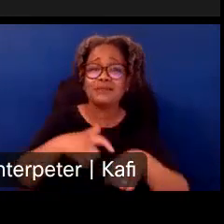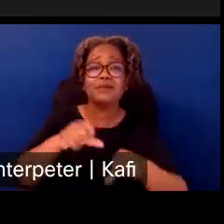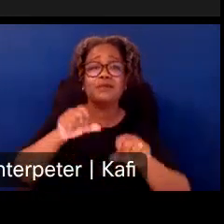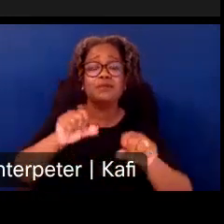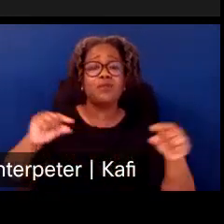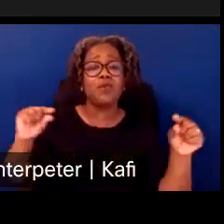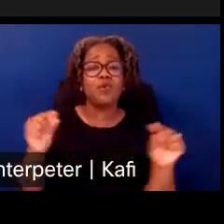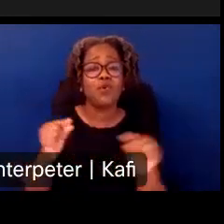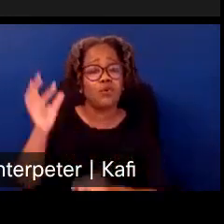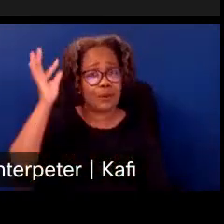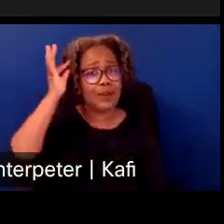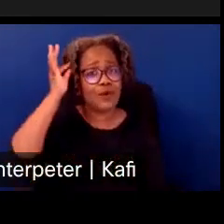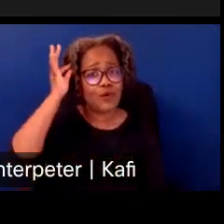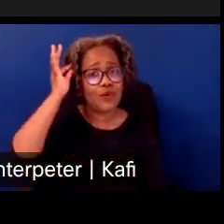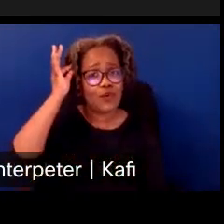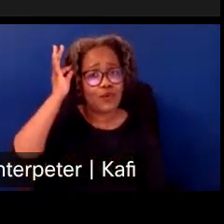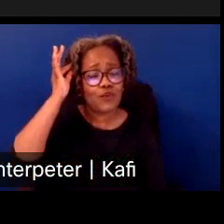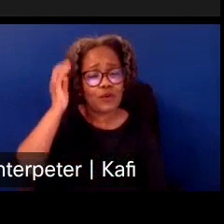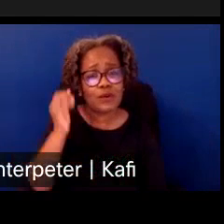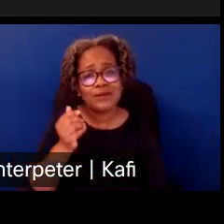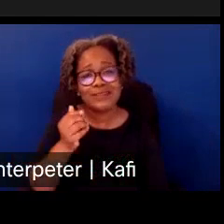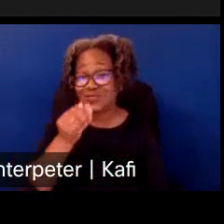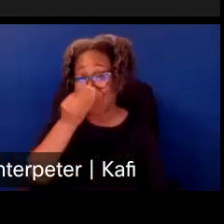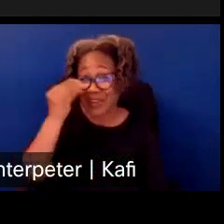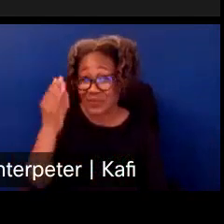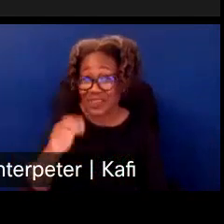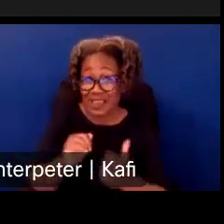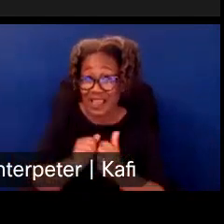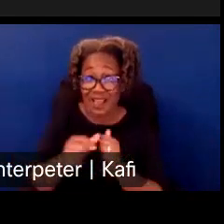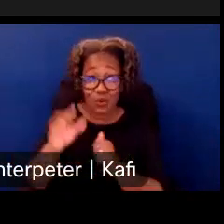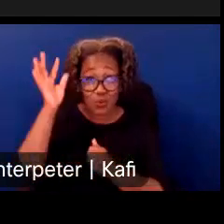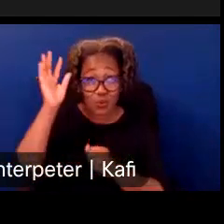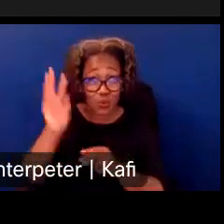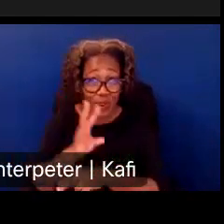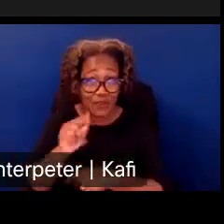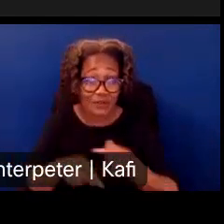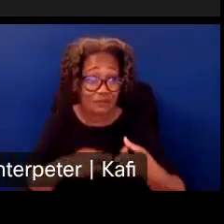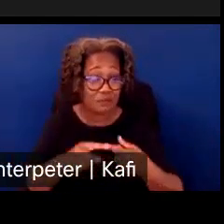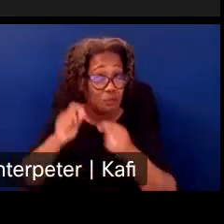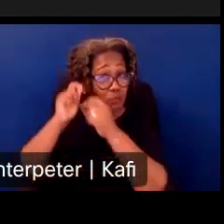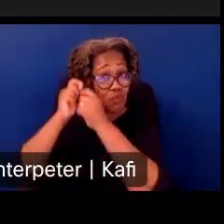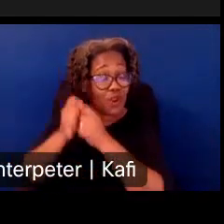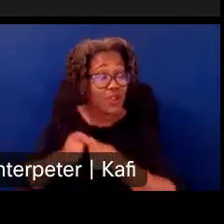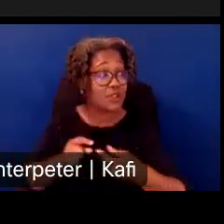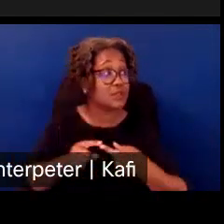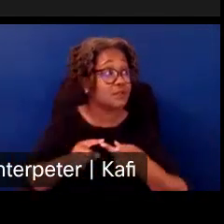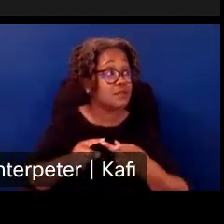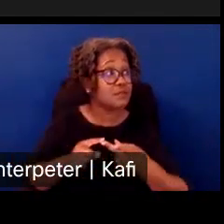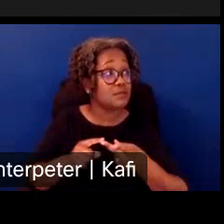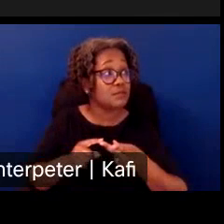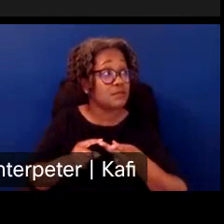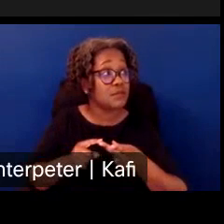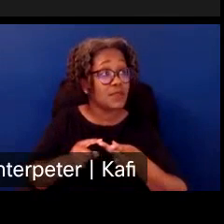protective. So I don't care how you wear your hair, whether you wear it in braids, locks, knots,